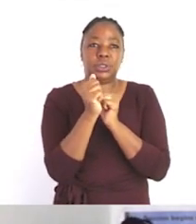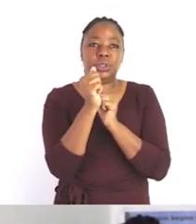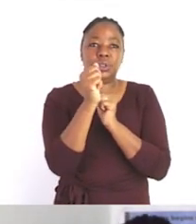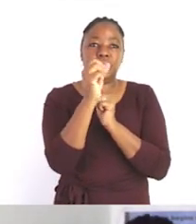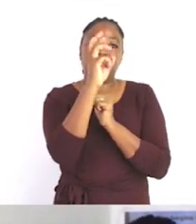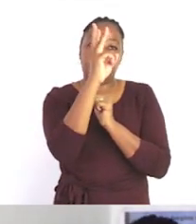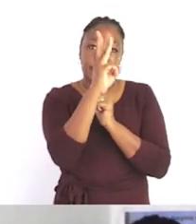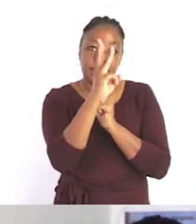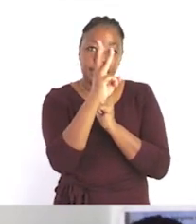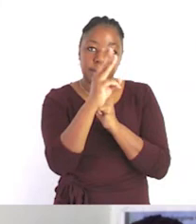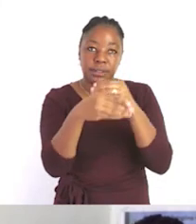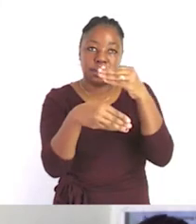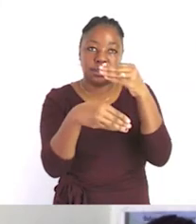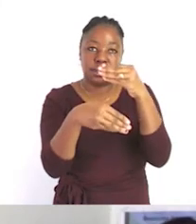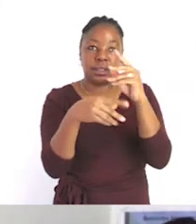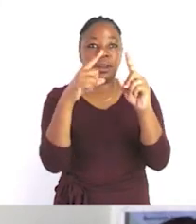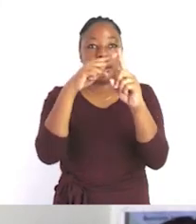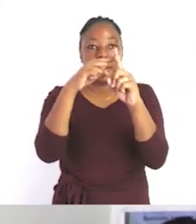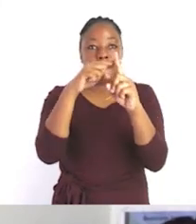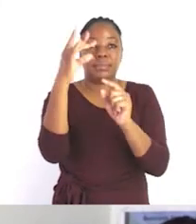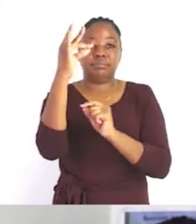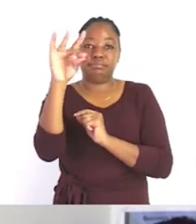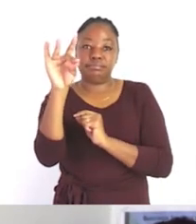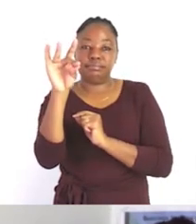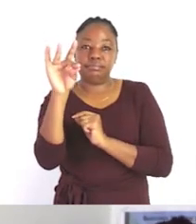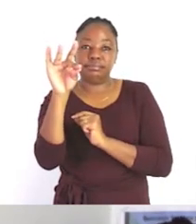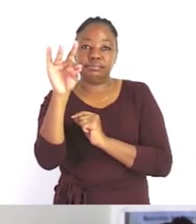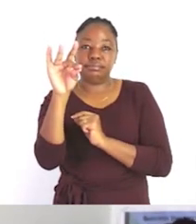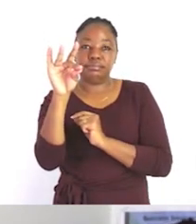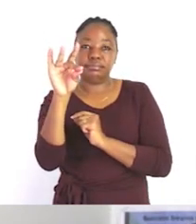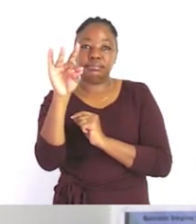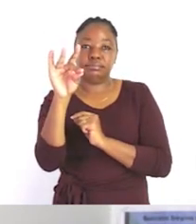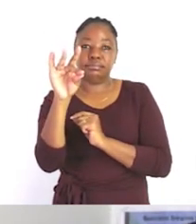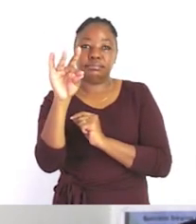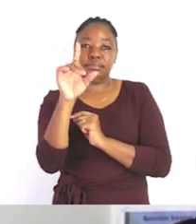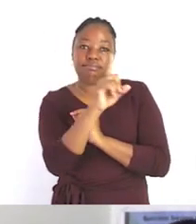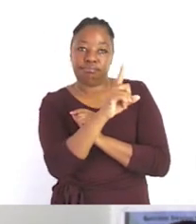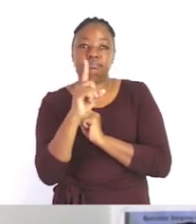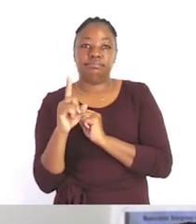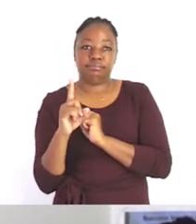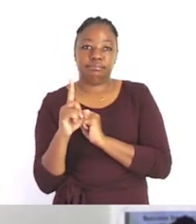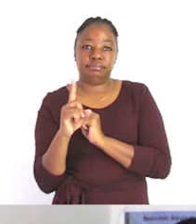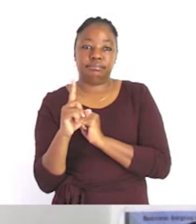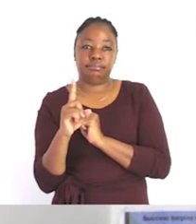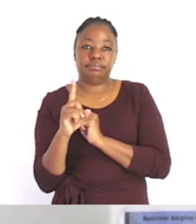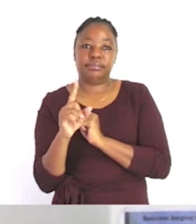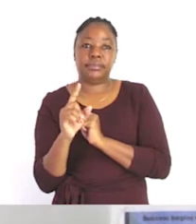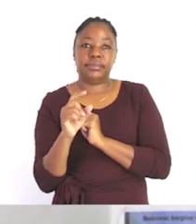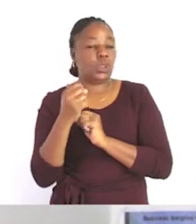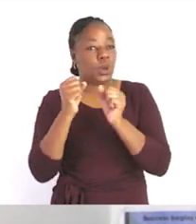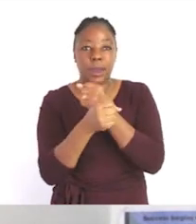3 plus 8, which is 11, which means that we are only going to put one